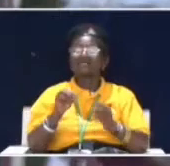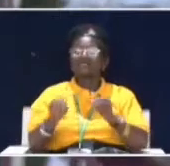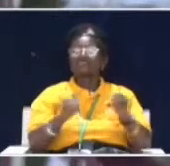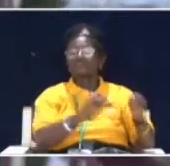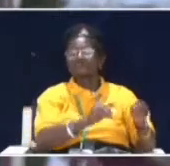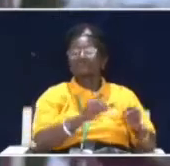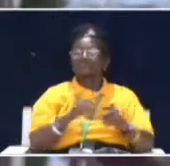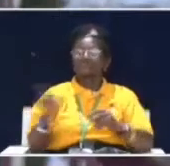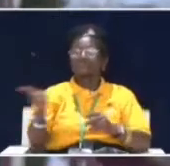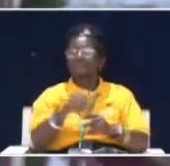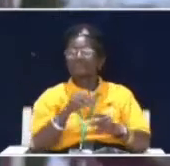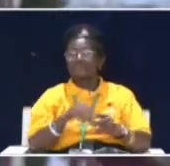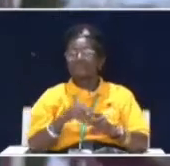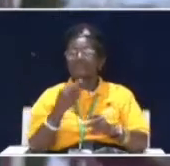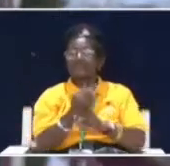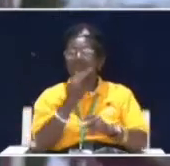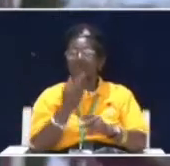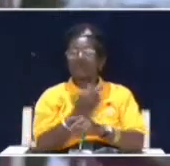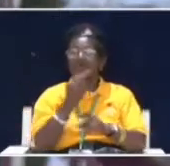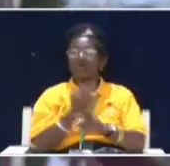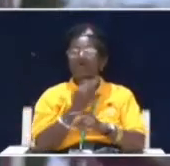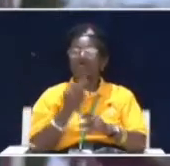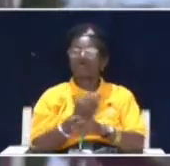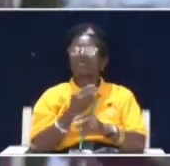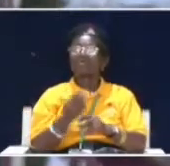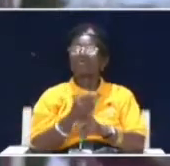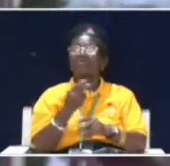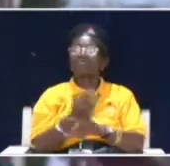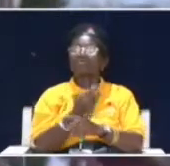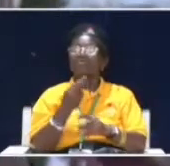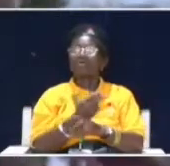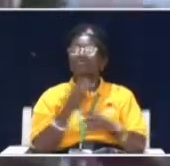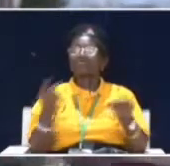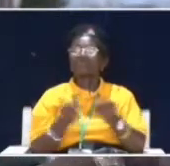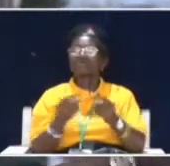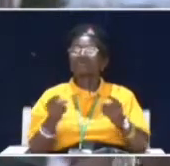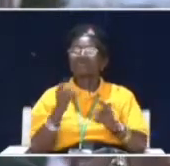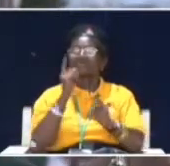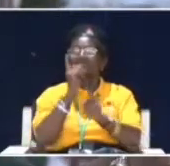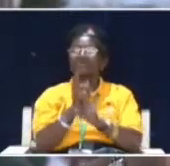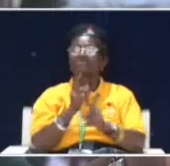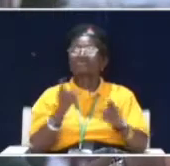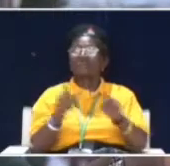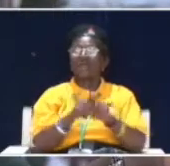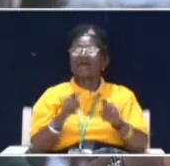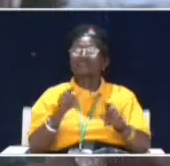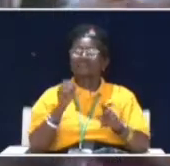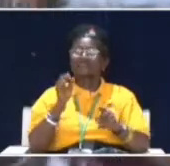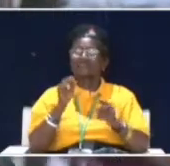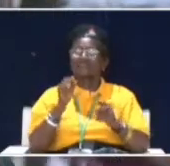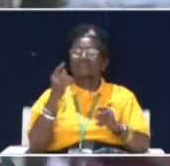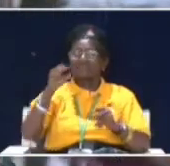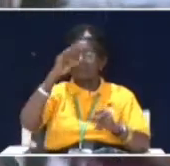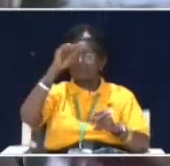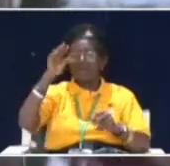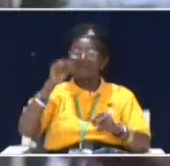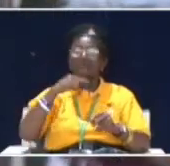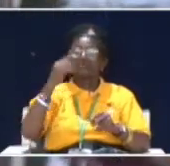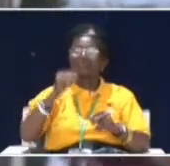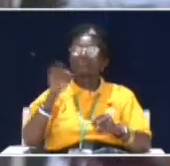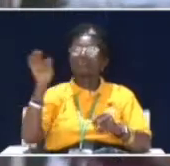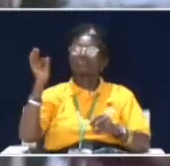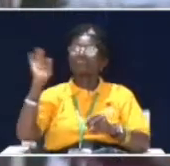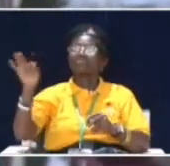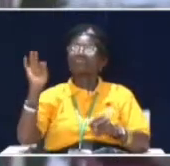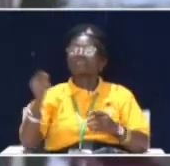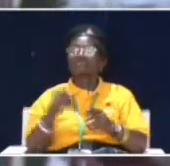mu o kuro ninu ere wa fi ese re le ori apata lati duro. Just as the man who preached first, I